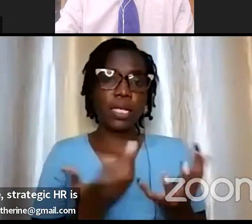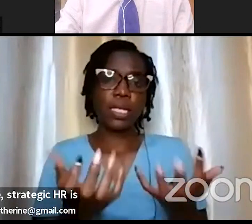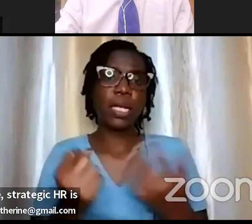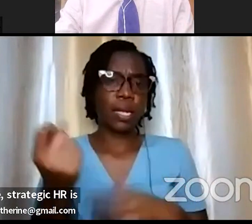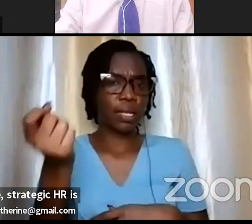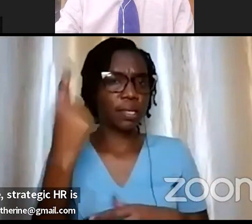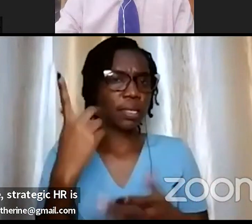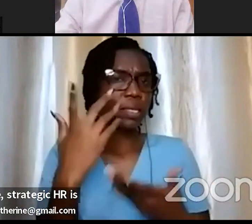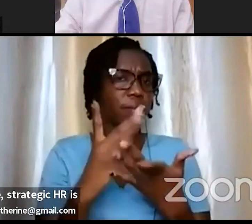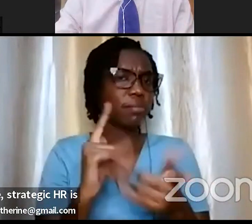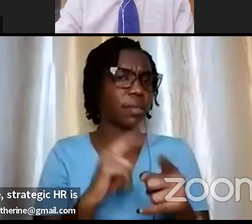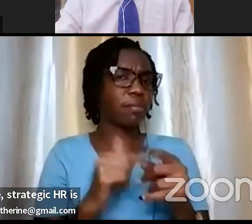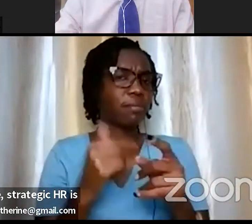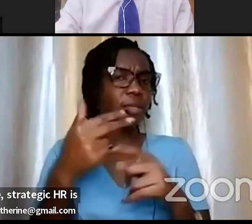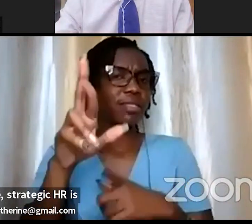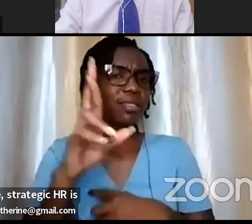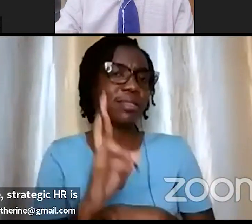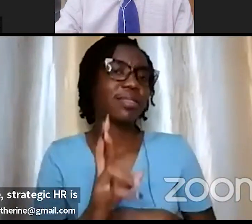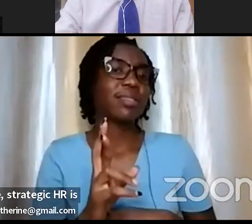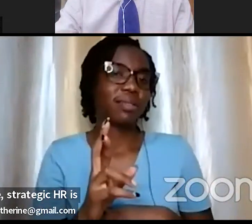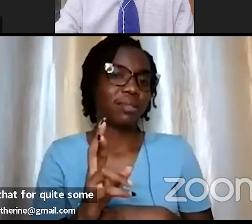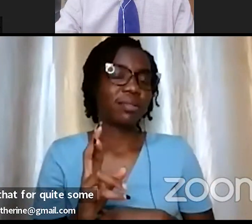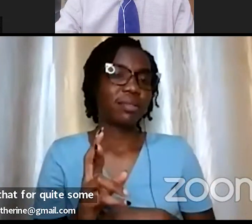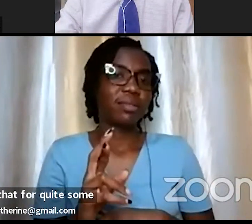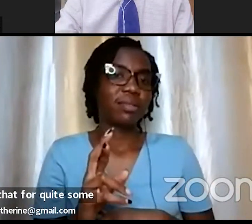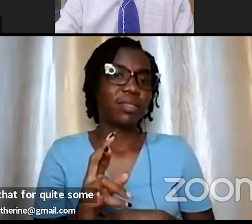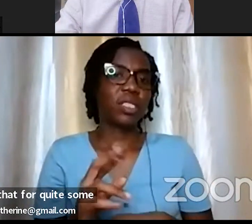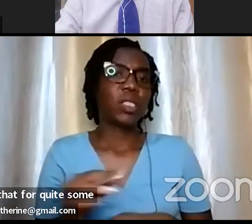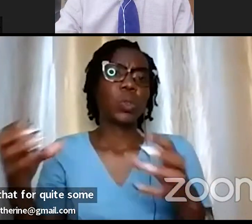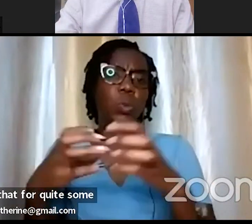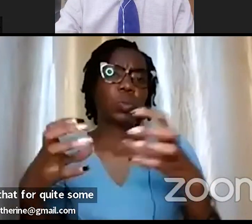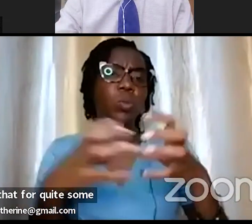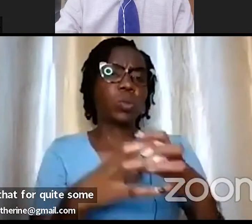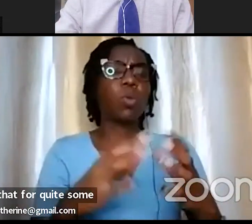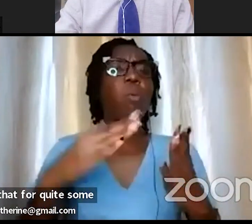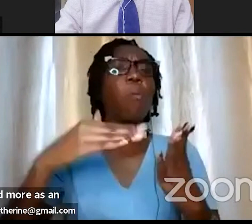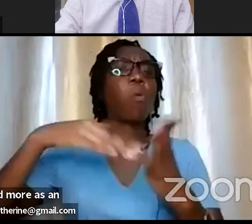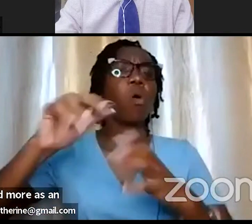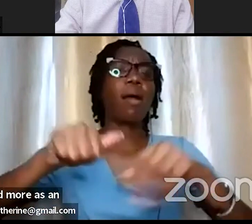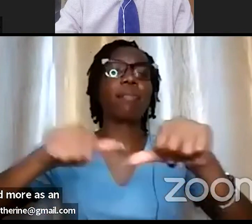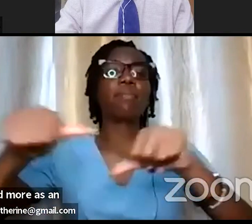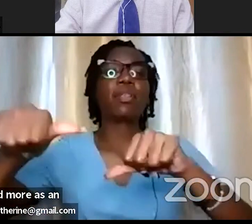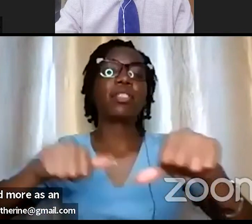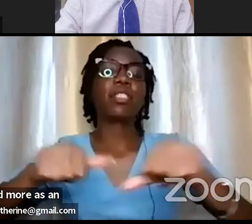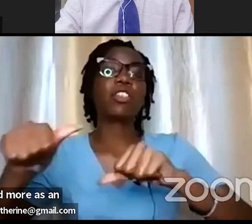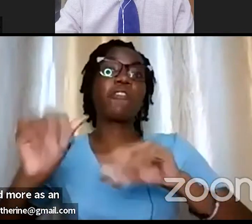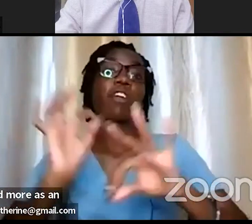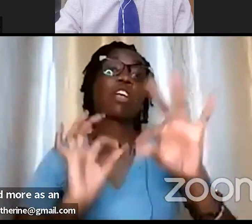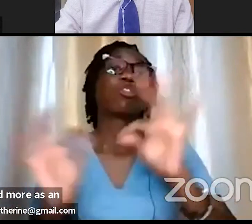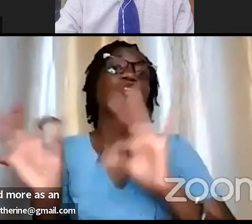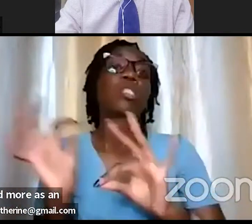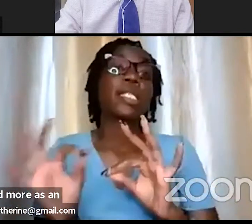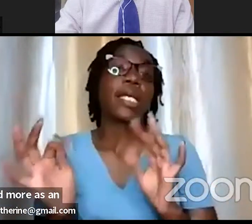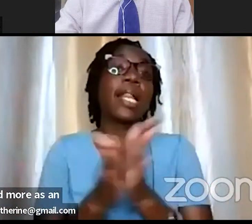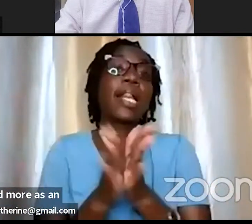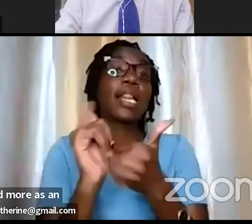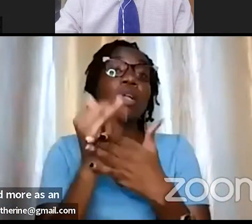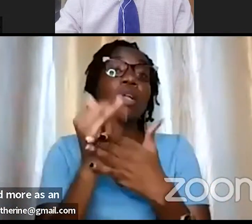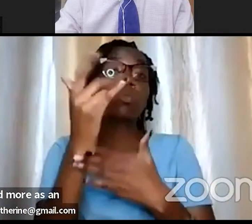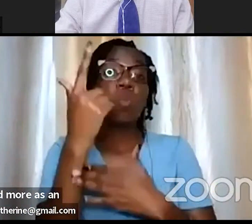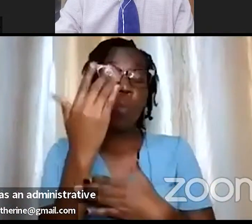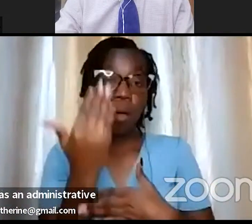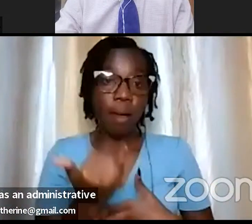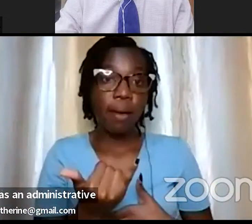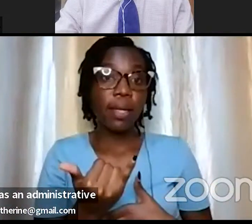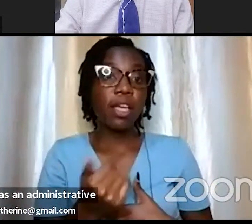time, HR has been categorized more as an administrative function. And that is why you